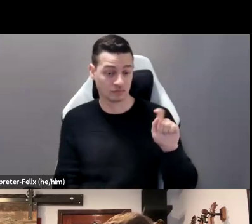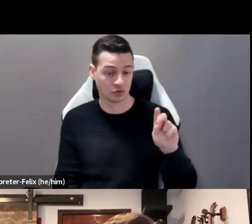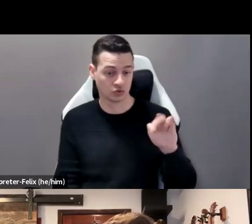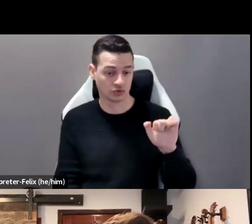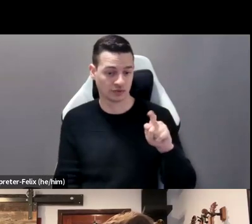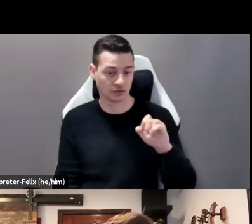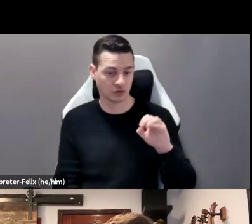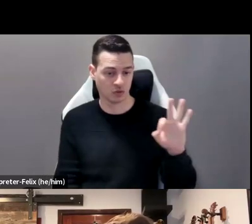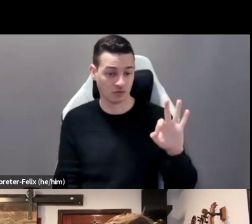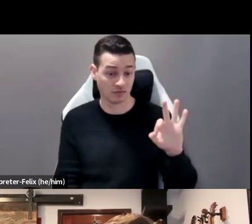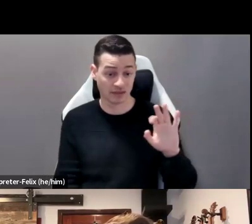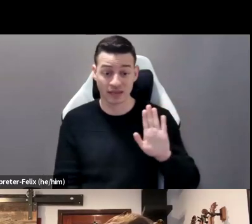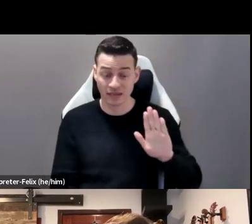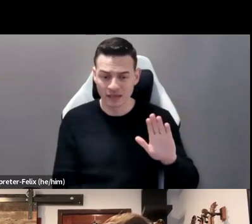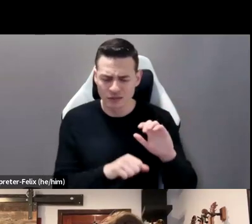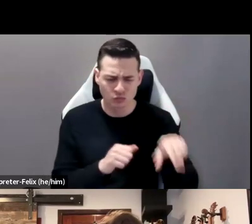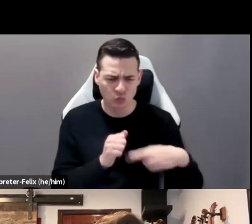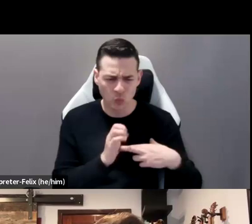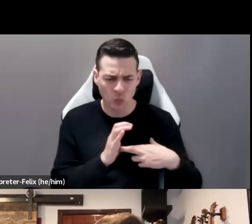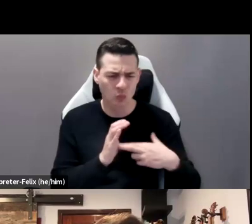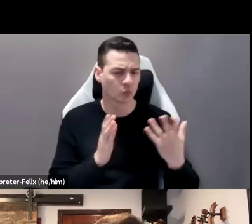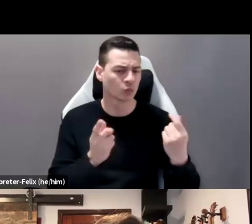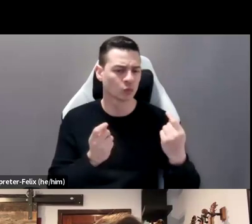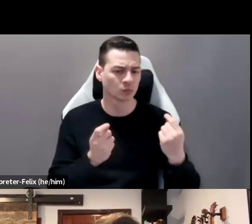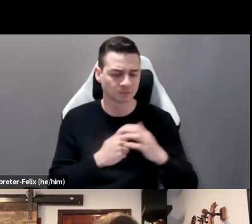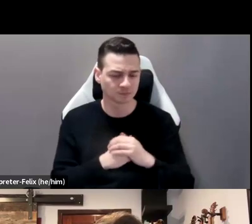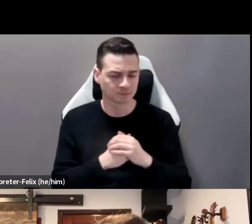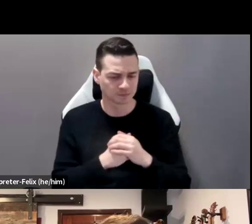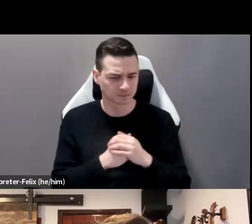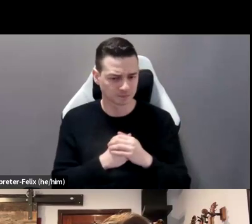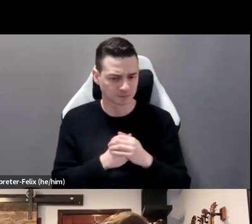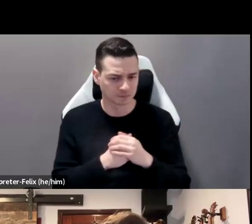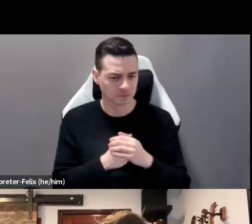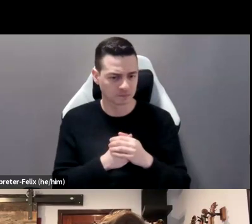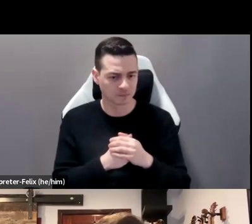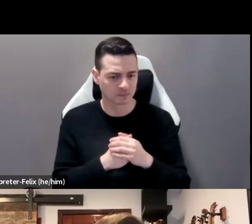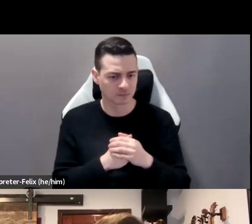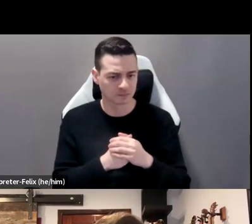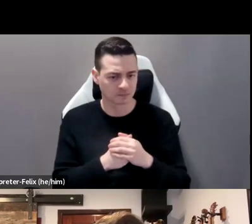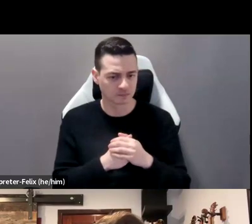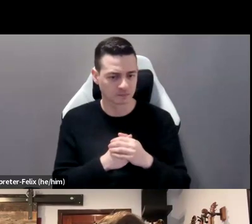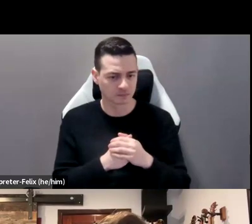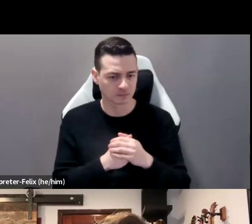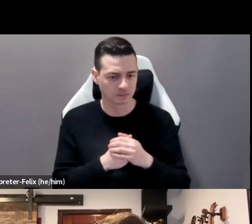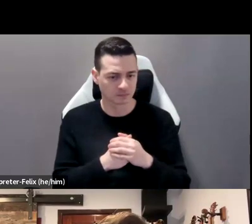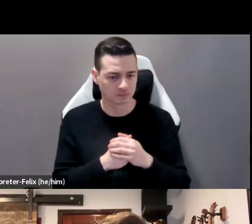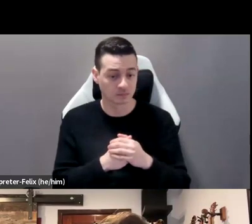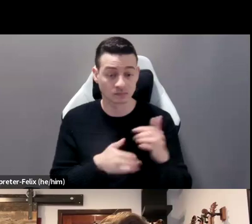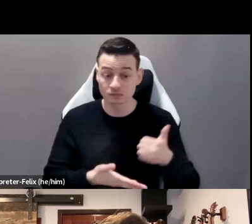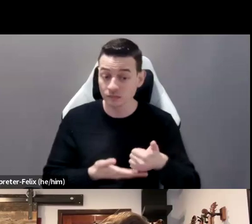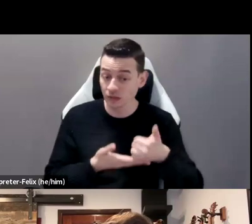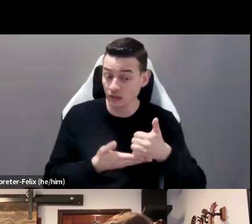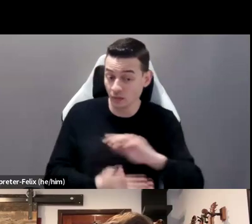connect patients or connect persons that may not have providers, either primary care providers or specialty